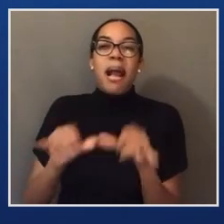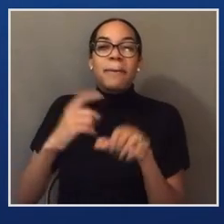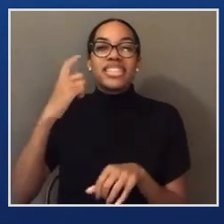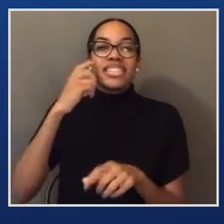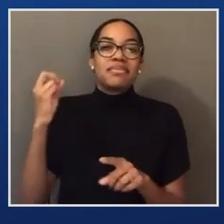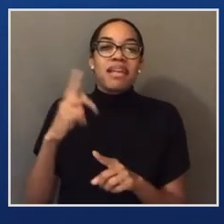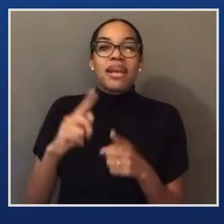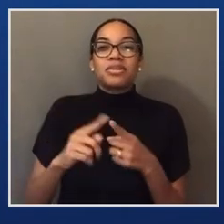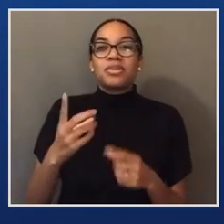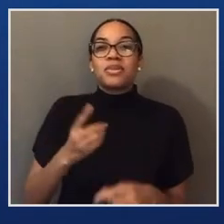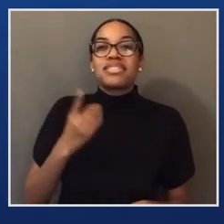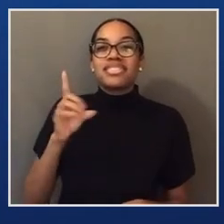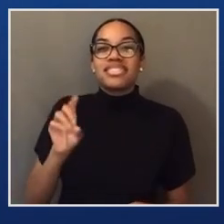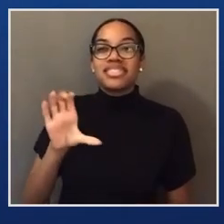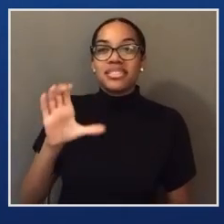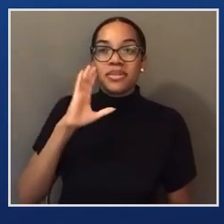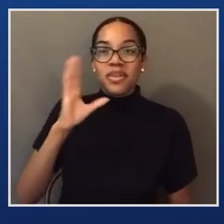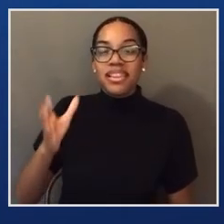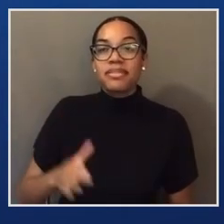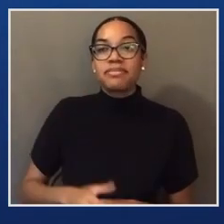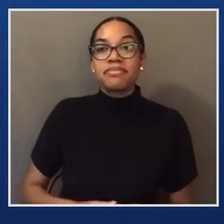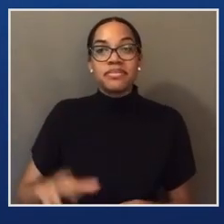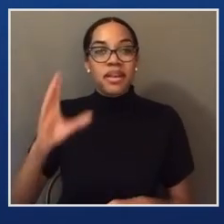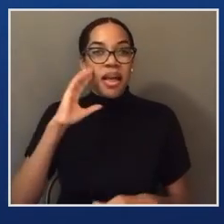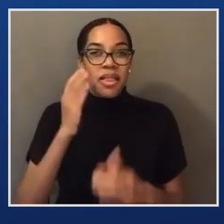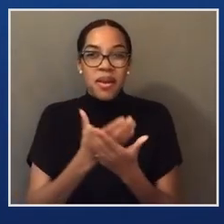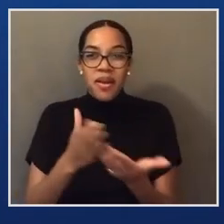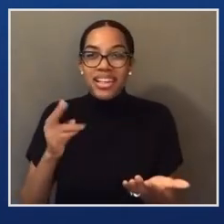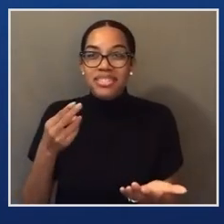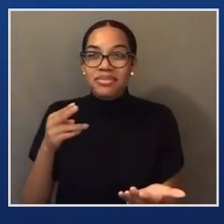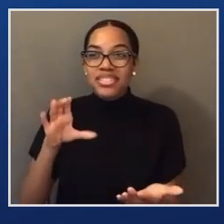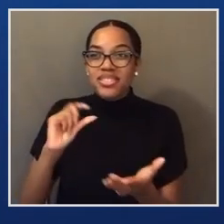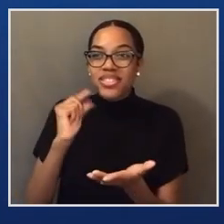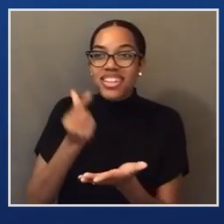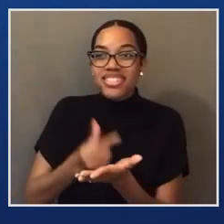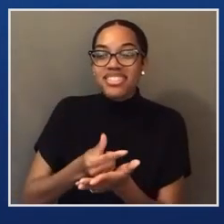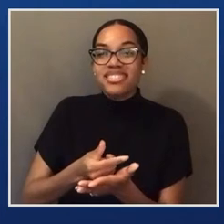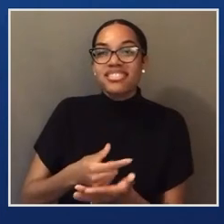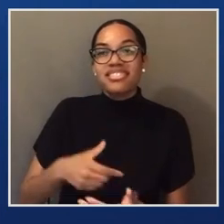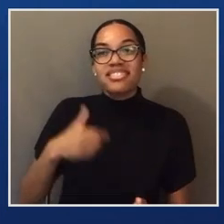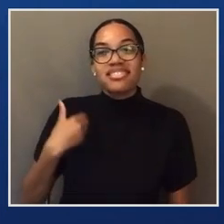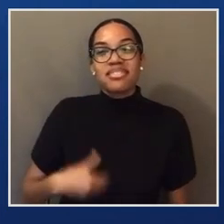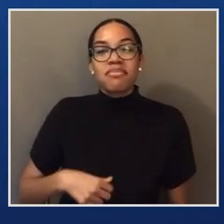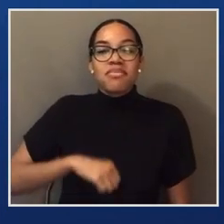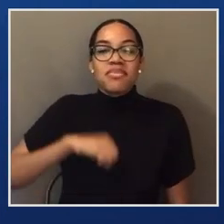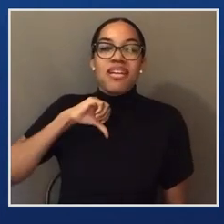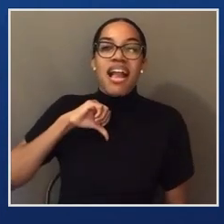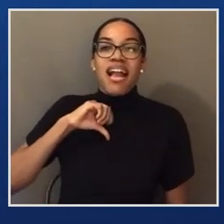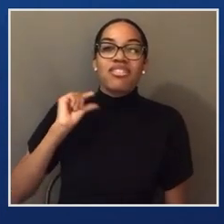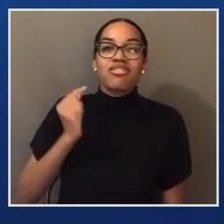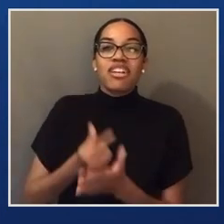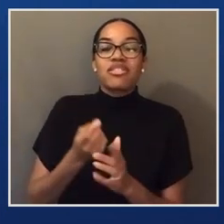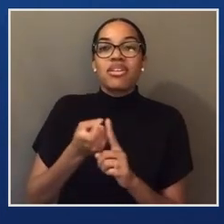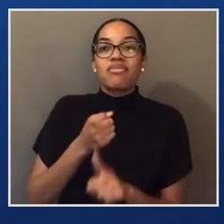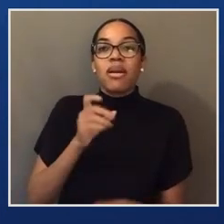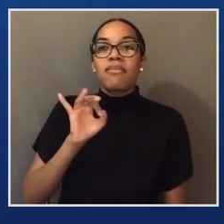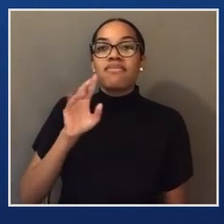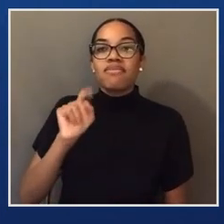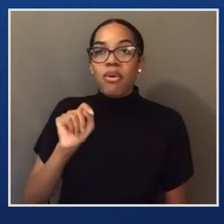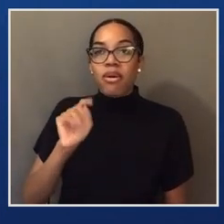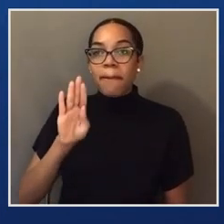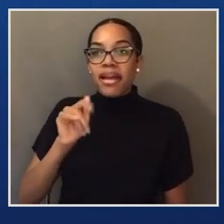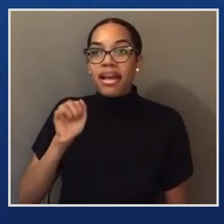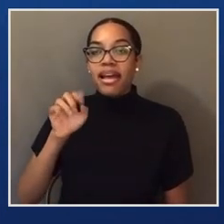grads. This is Georgia State Representative Calvin Smyring, a proud graduate of the Fort Valley State University and a member of Omega